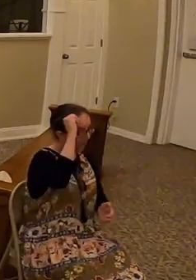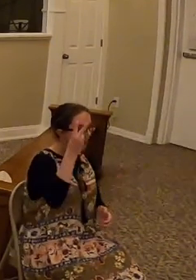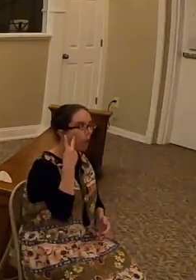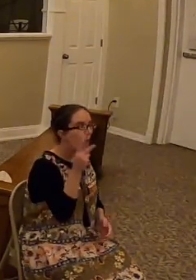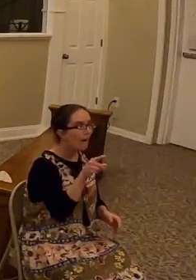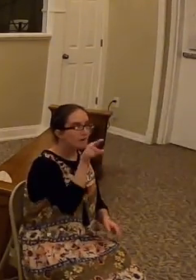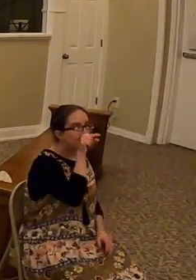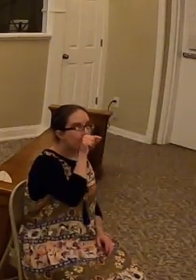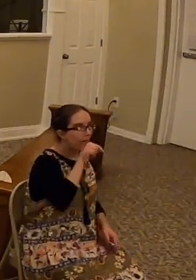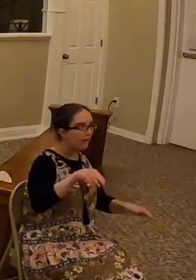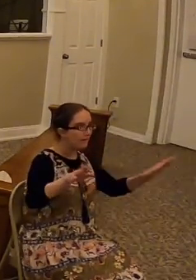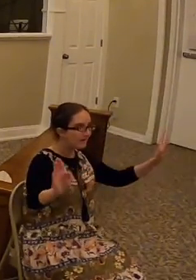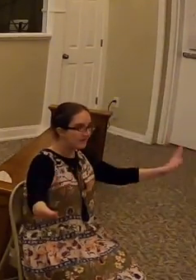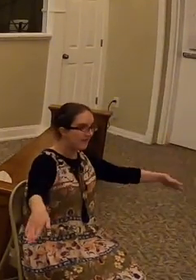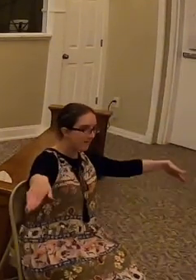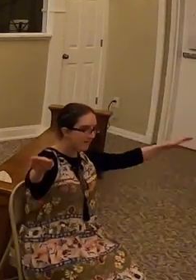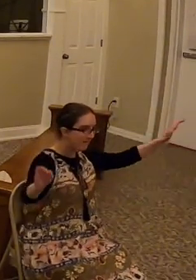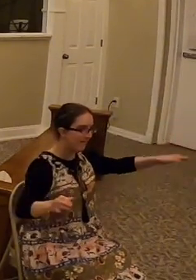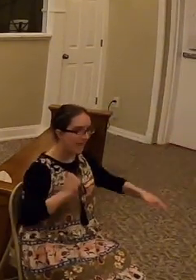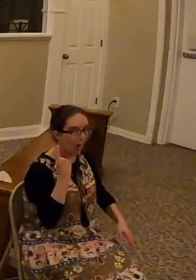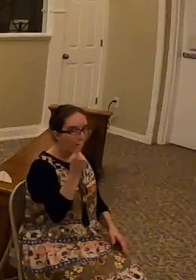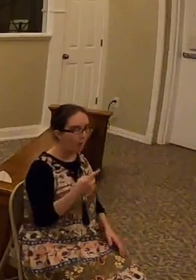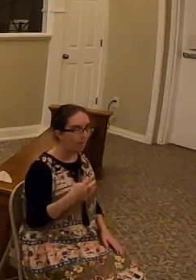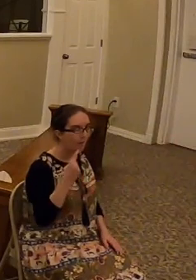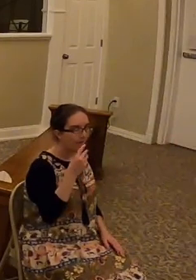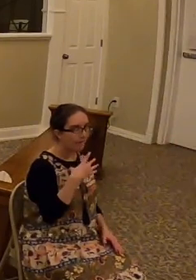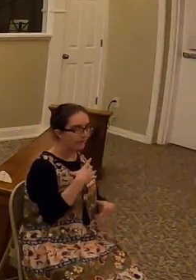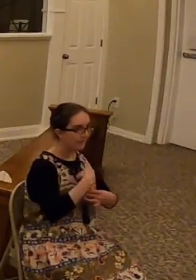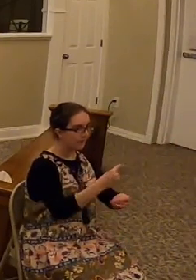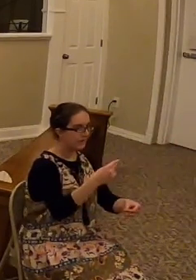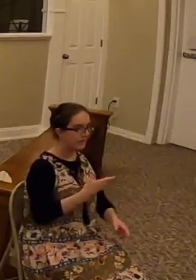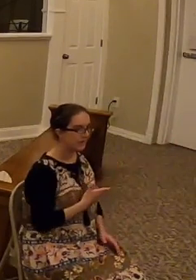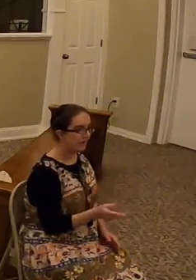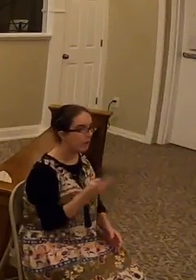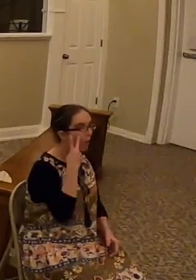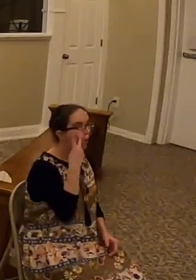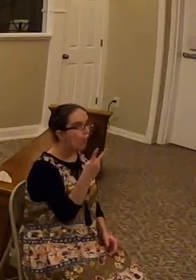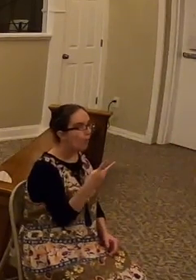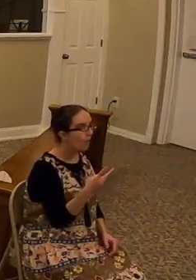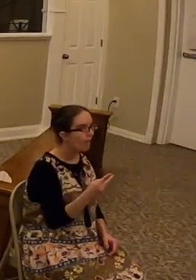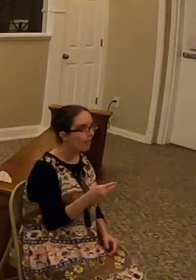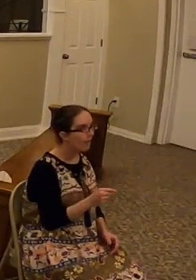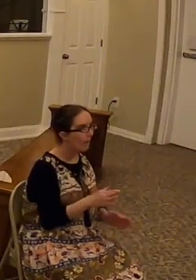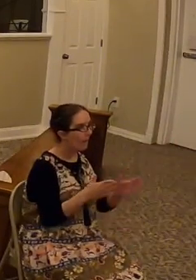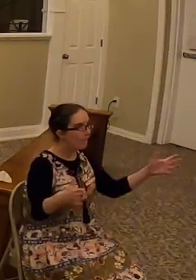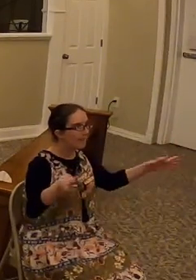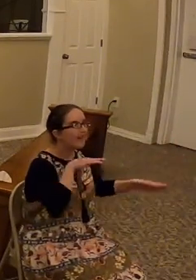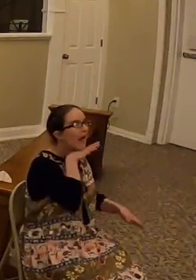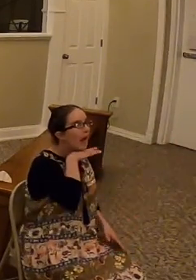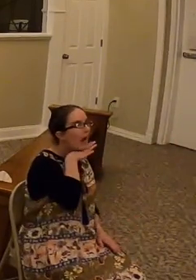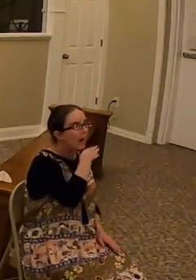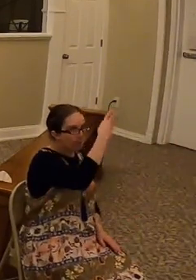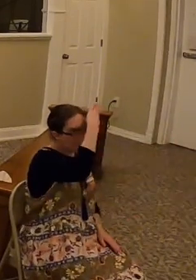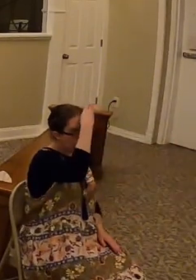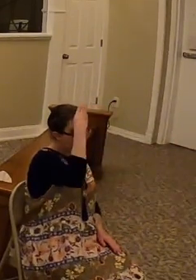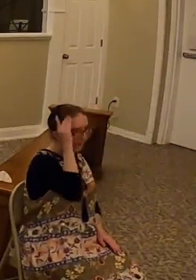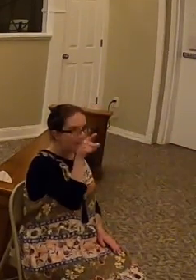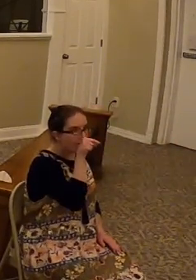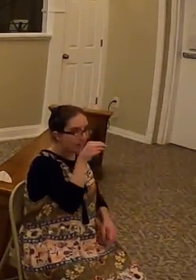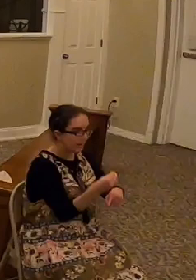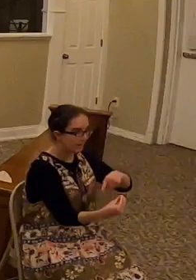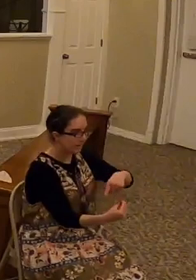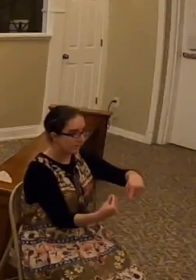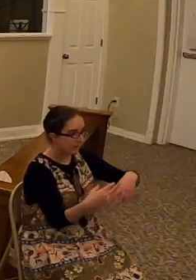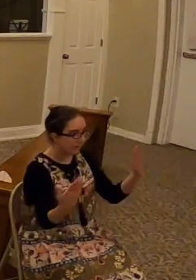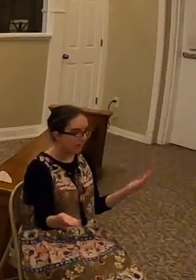ever watch a bird fly? I always thought that was the most interesting thing. You watch, especially you get the big old ugly black birds around here. You